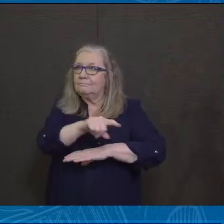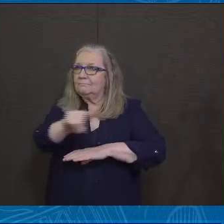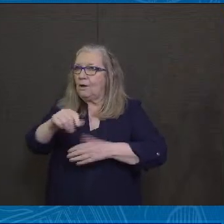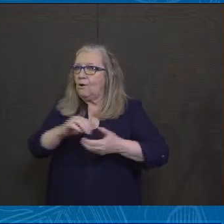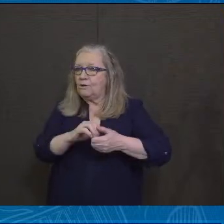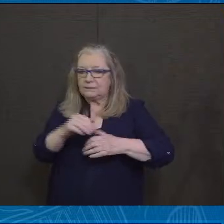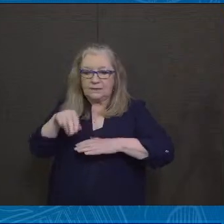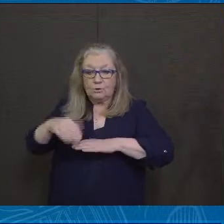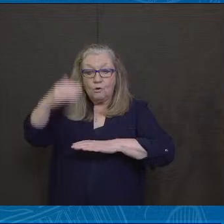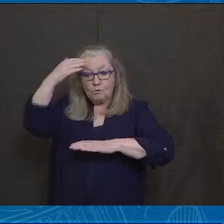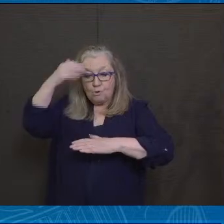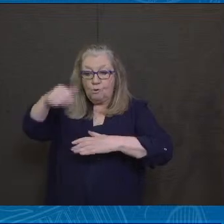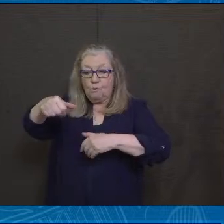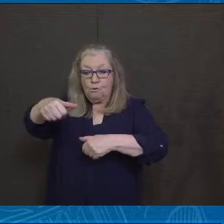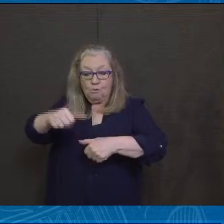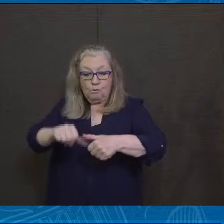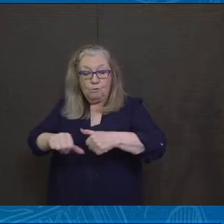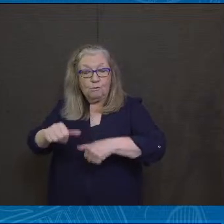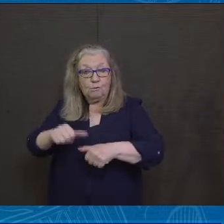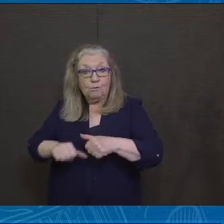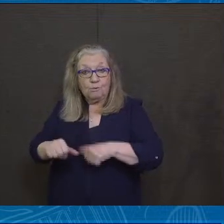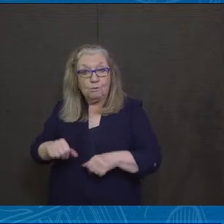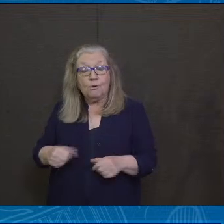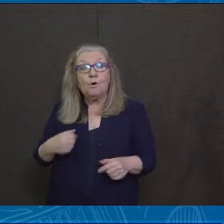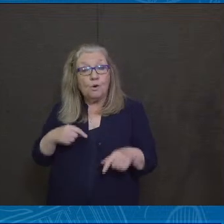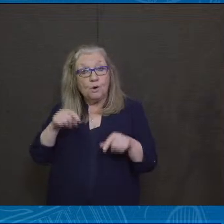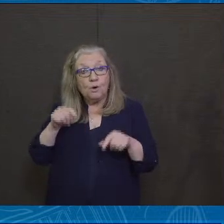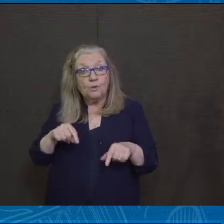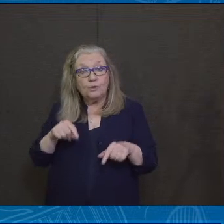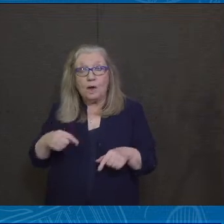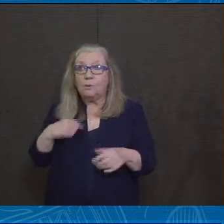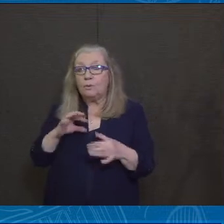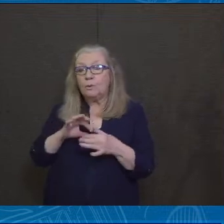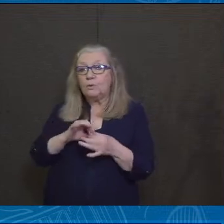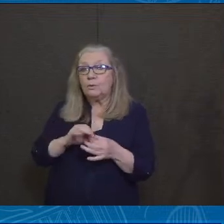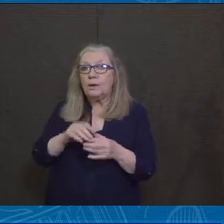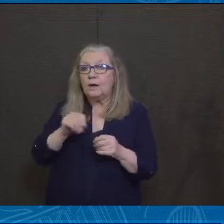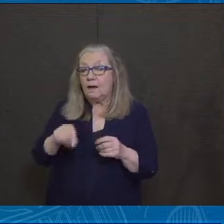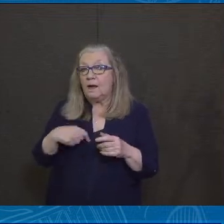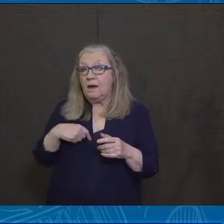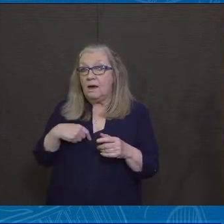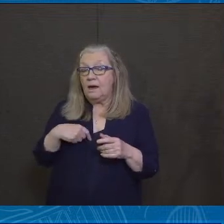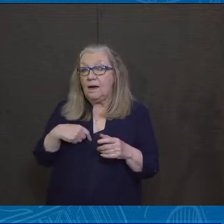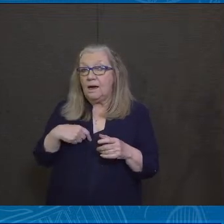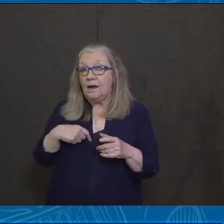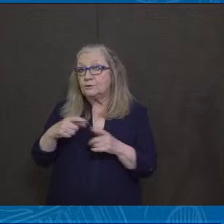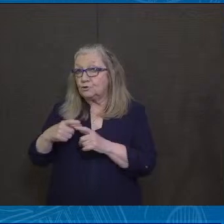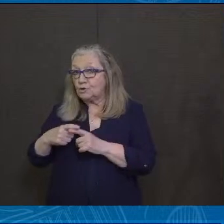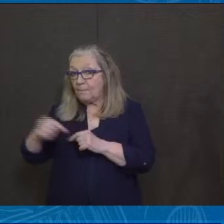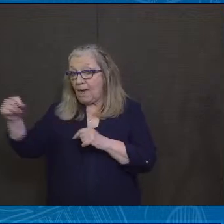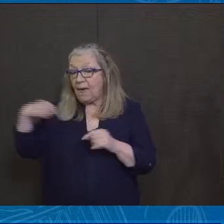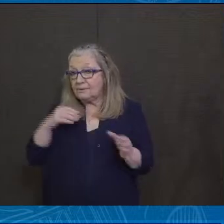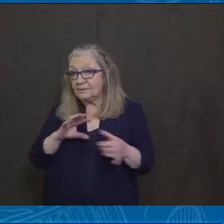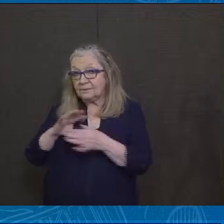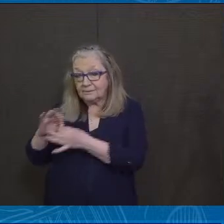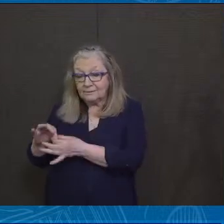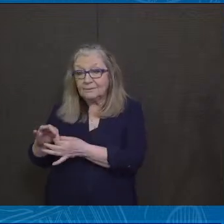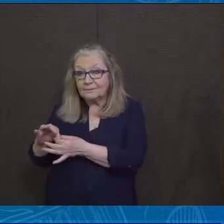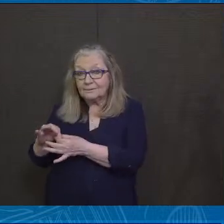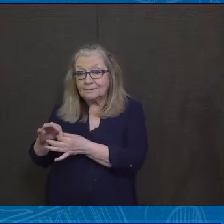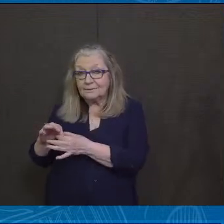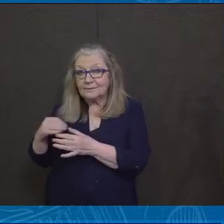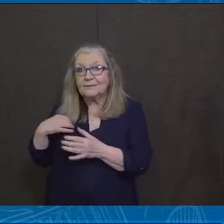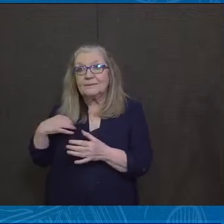and actually we are partnering with Japan for